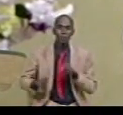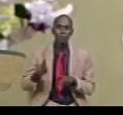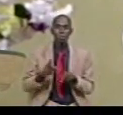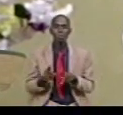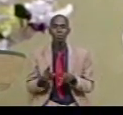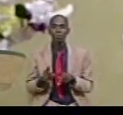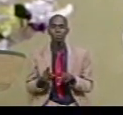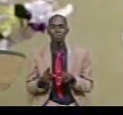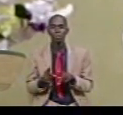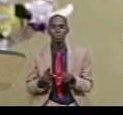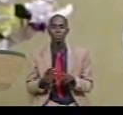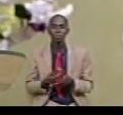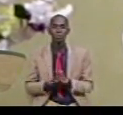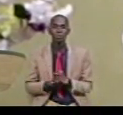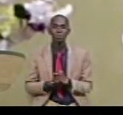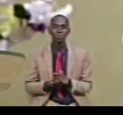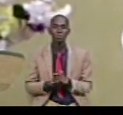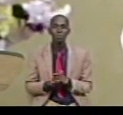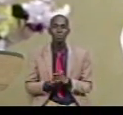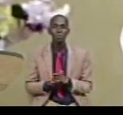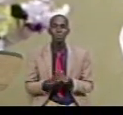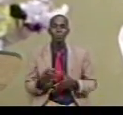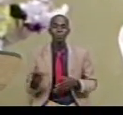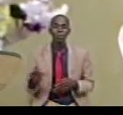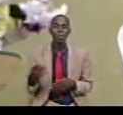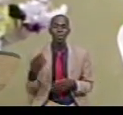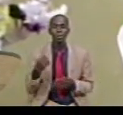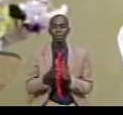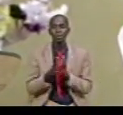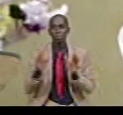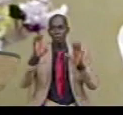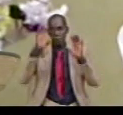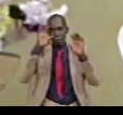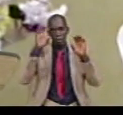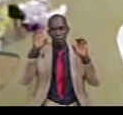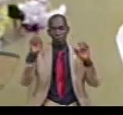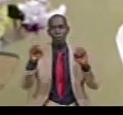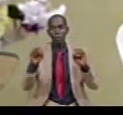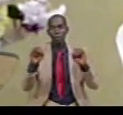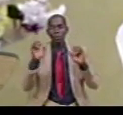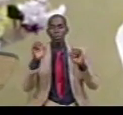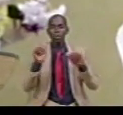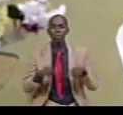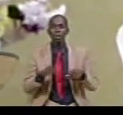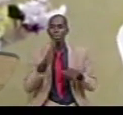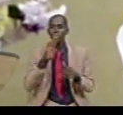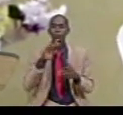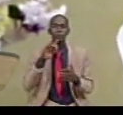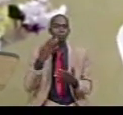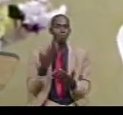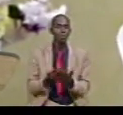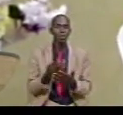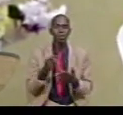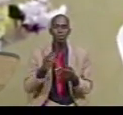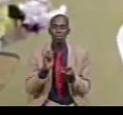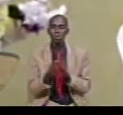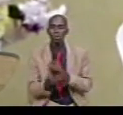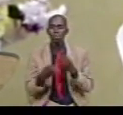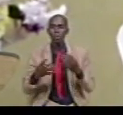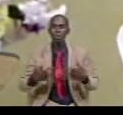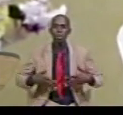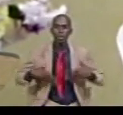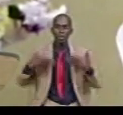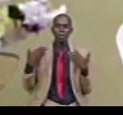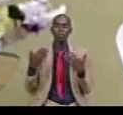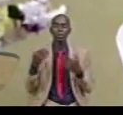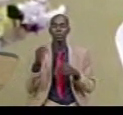and resilience. The impact of our General Superintendent's ministry can be witnessed in the transformed lives of countless young people the